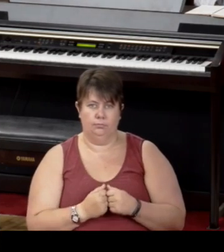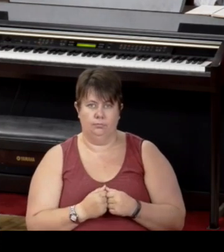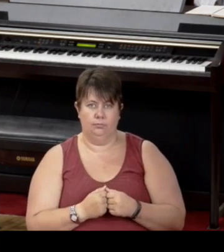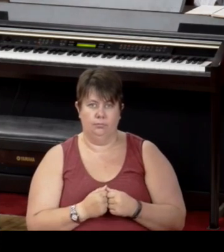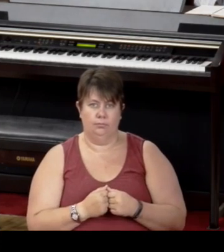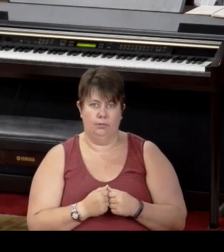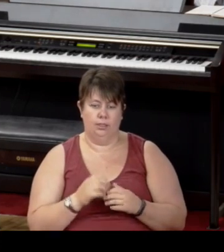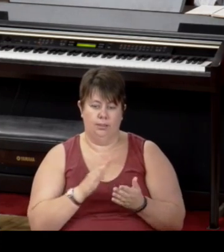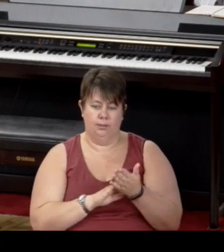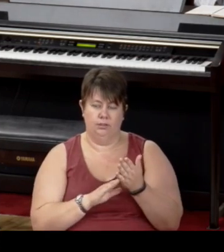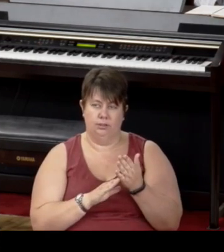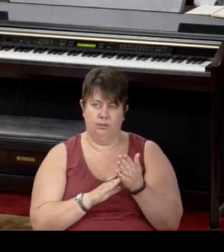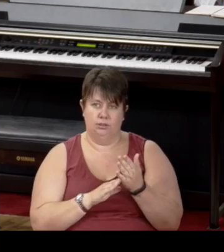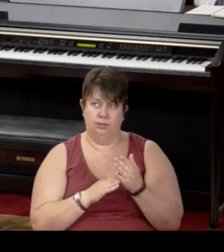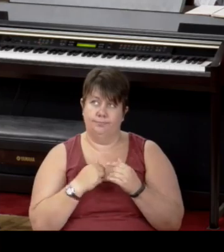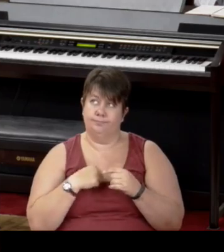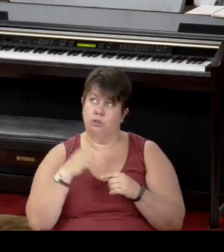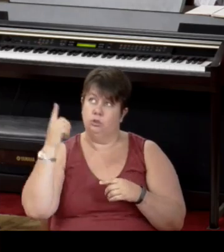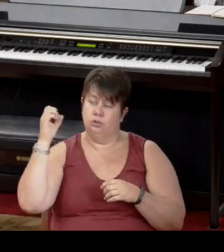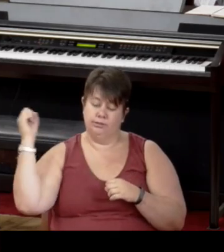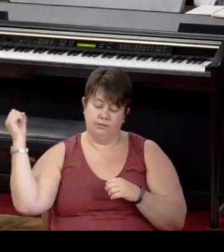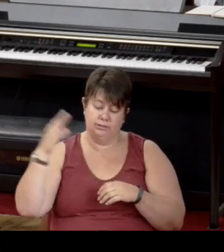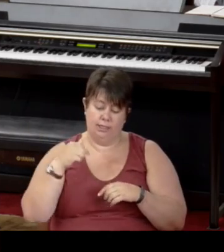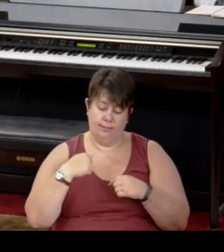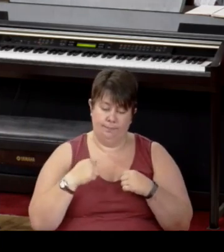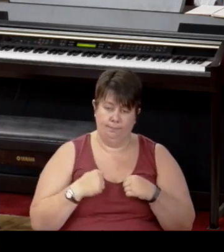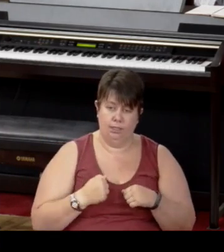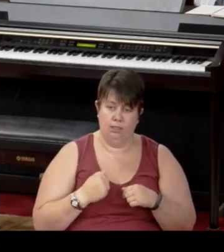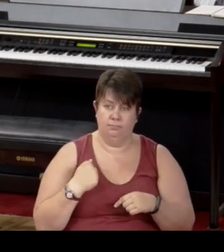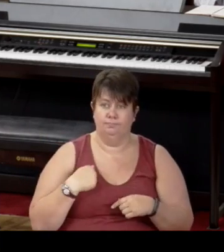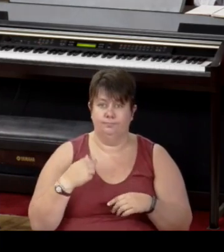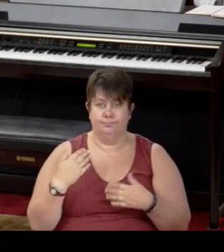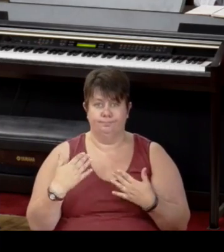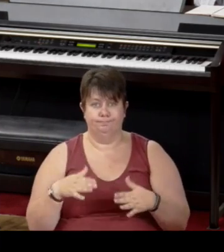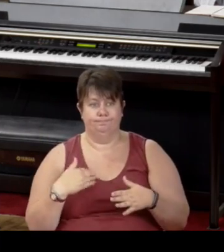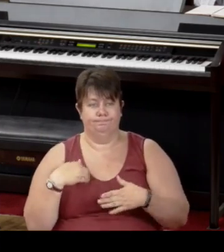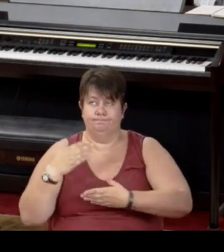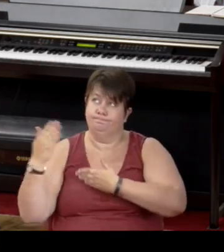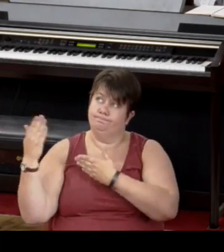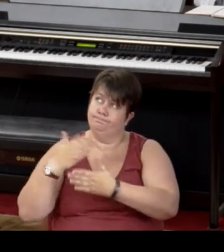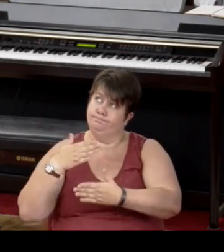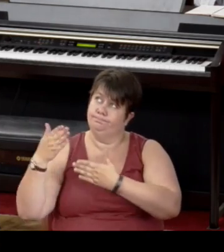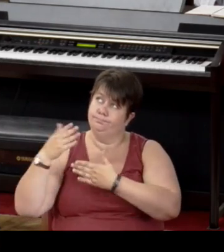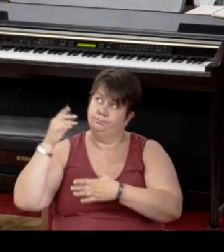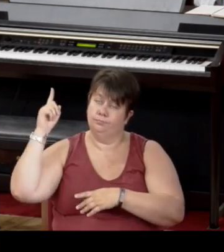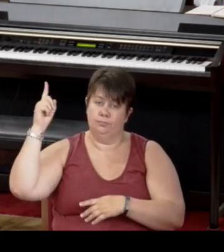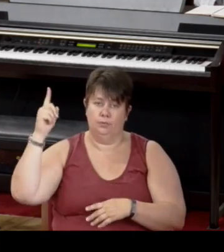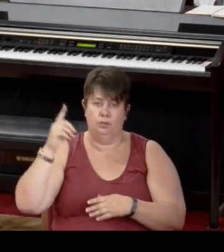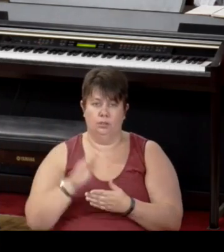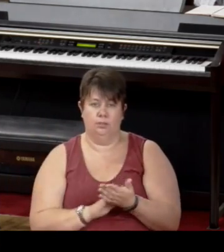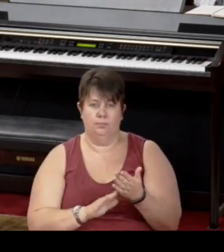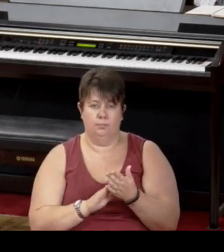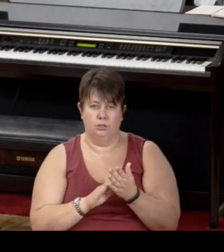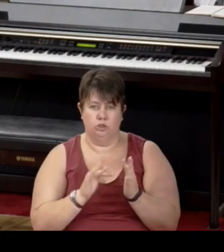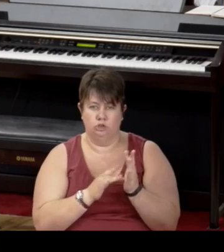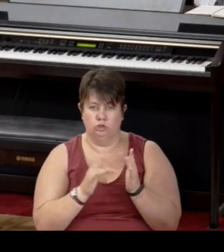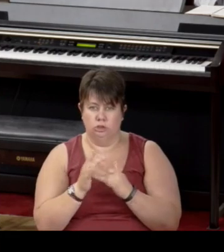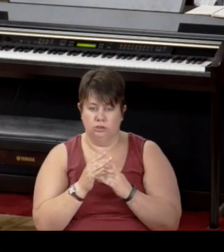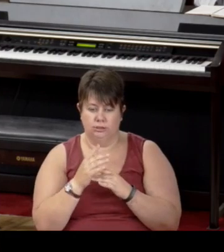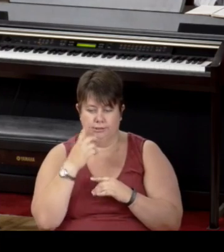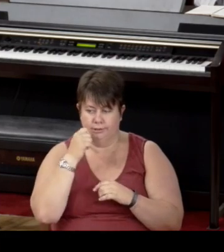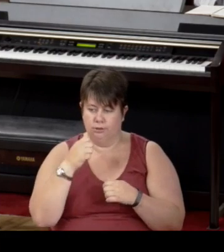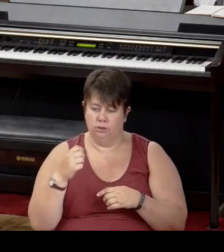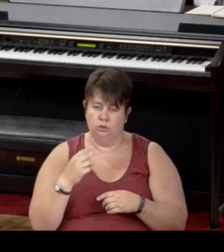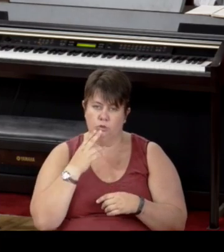as God's representative. He is the one who speaks with God's voice. He is the one who comes and is able to use the power